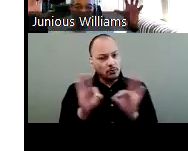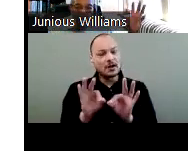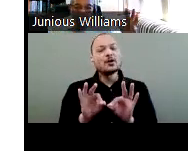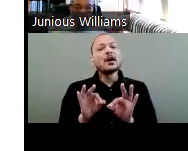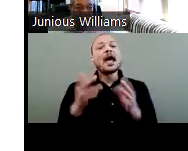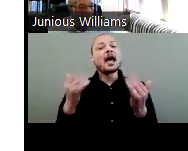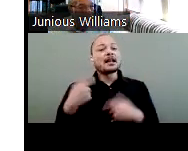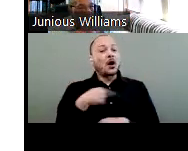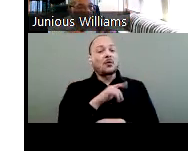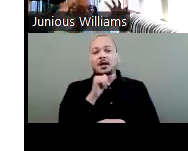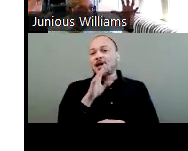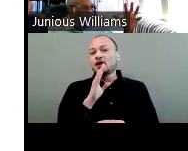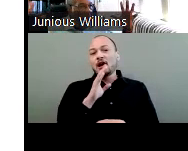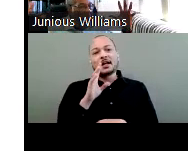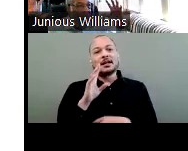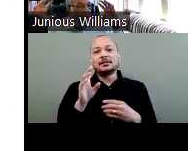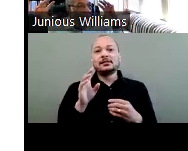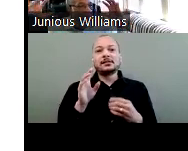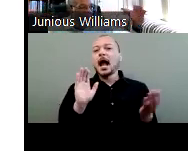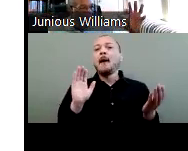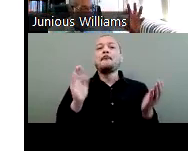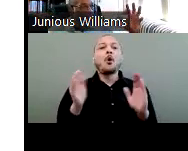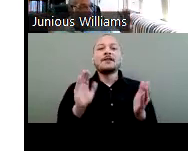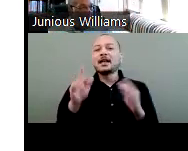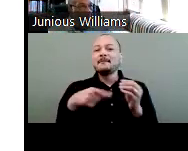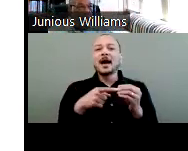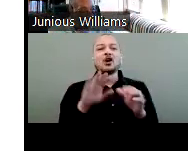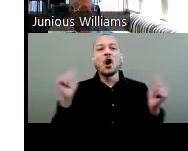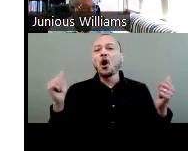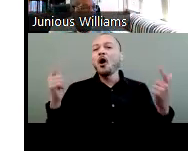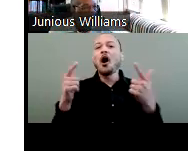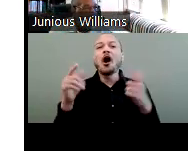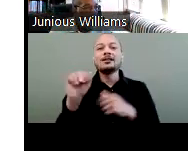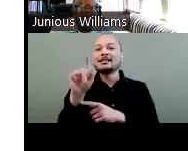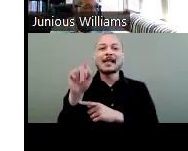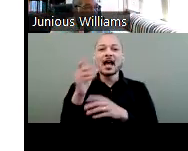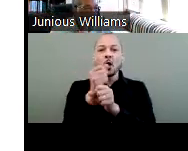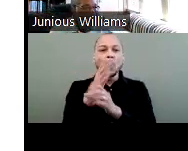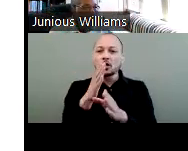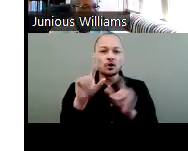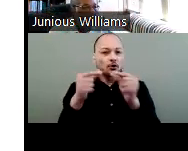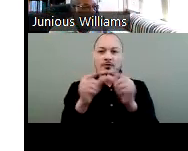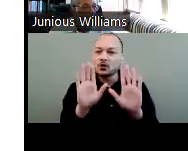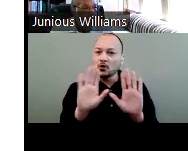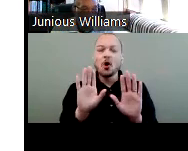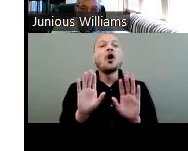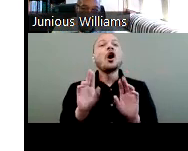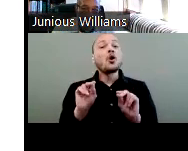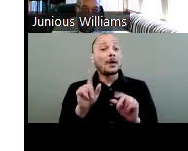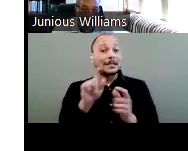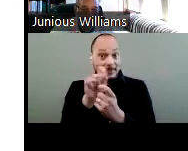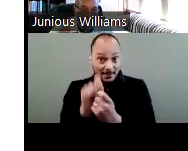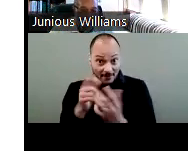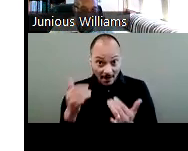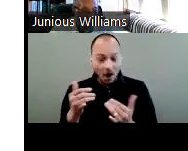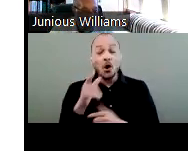not talking amorphously about all stakeholder groups. We're going to get very specific. Who's out there that we want to make